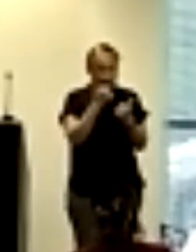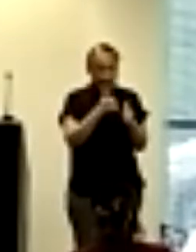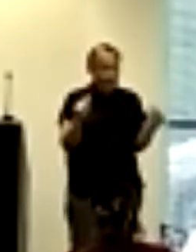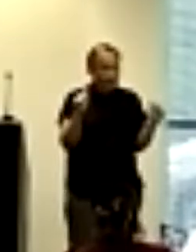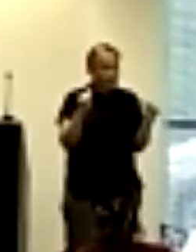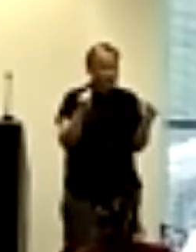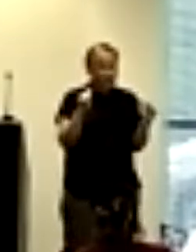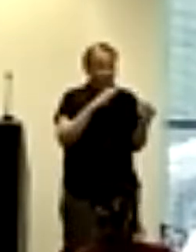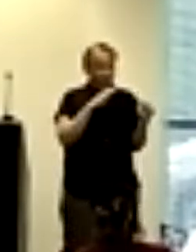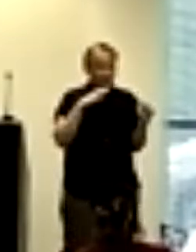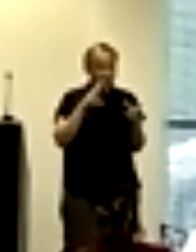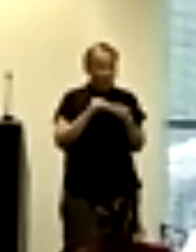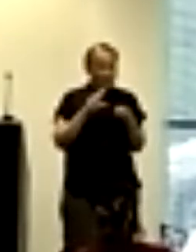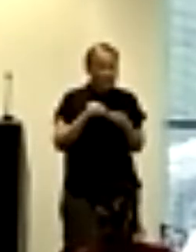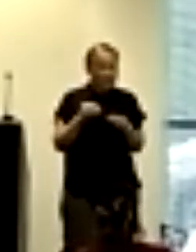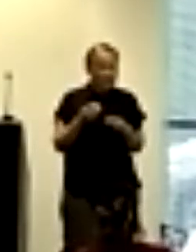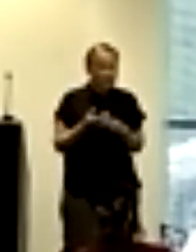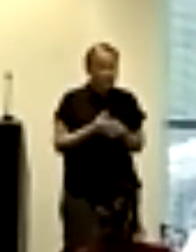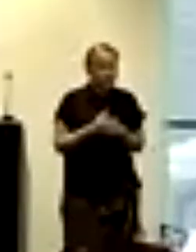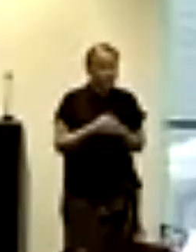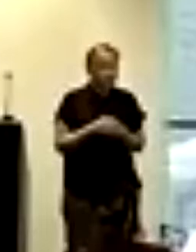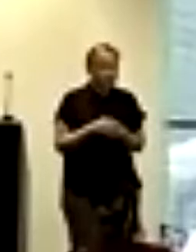Any commissioner comments?